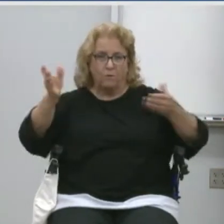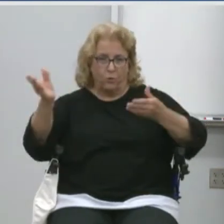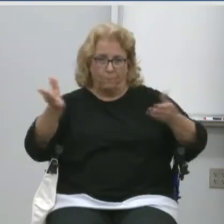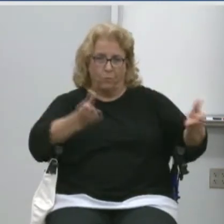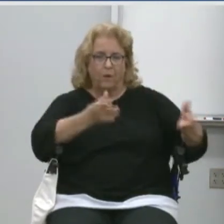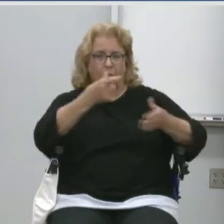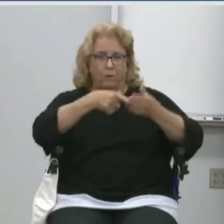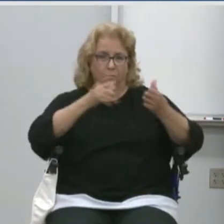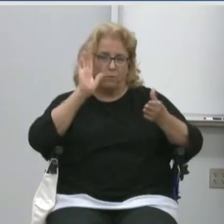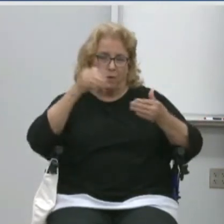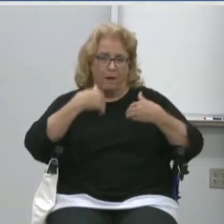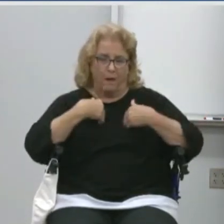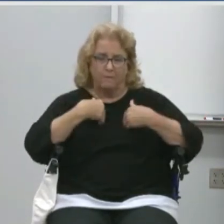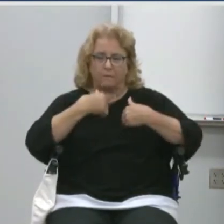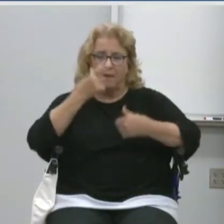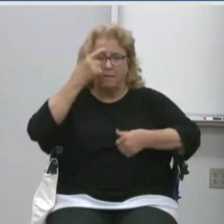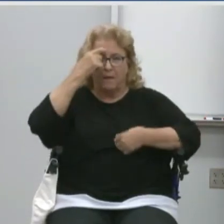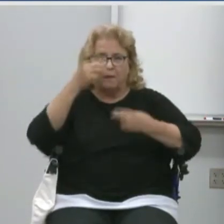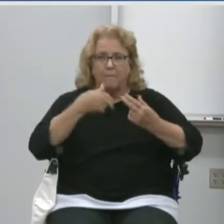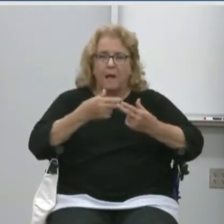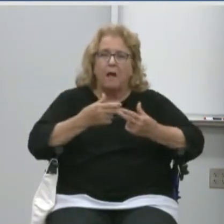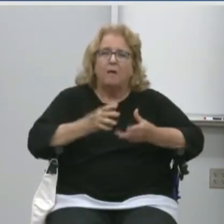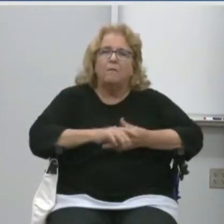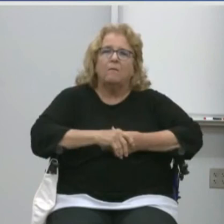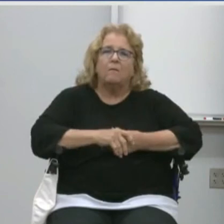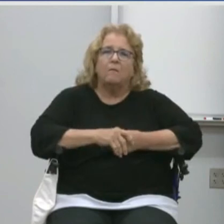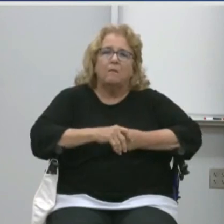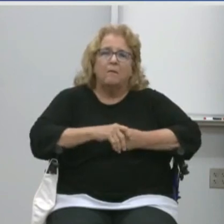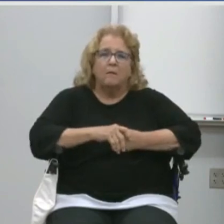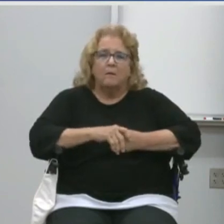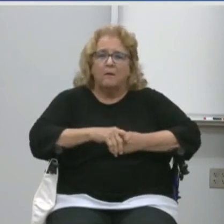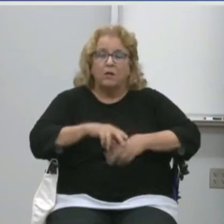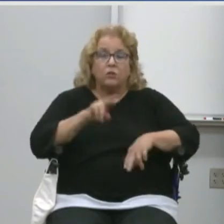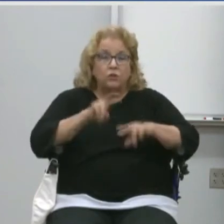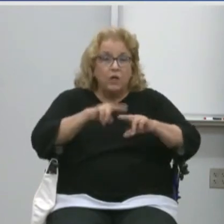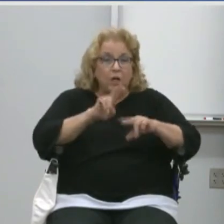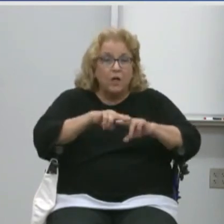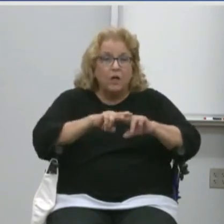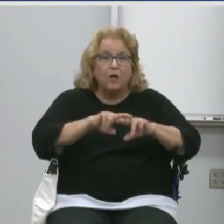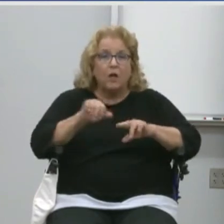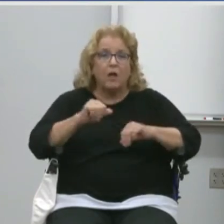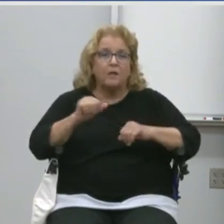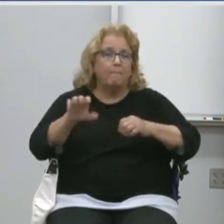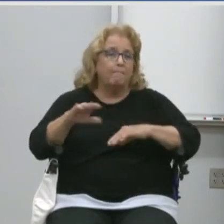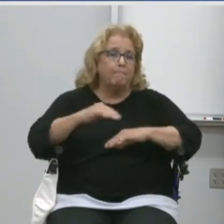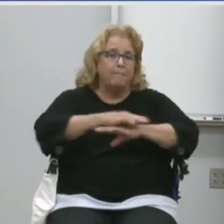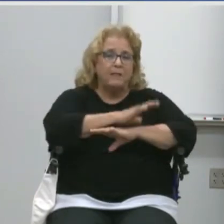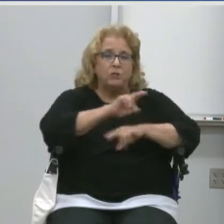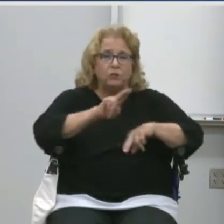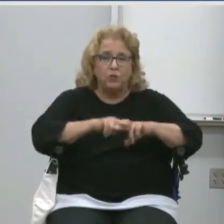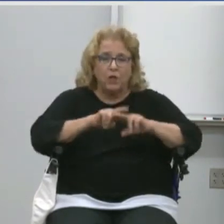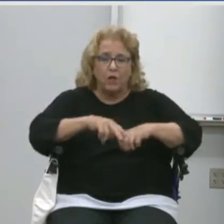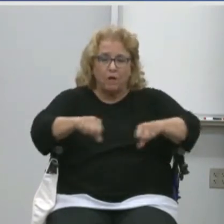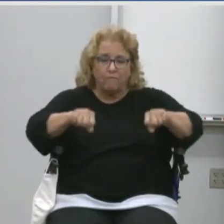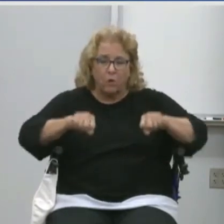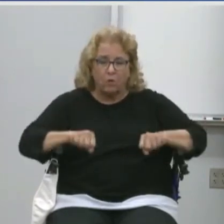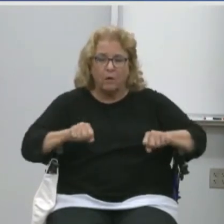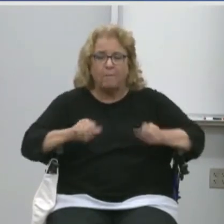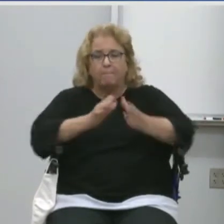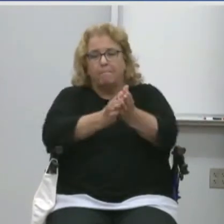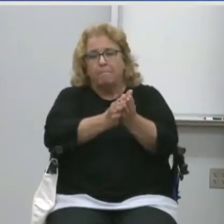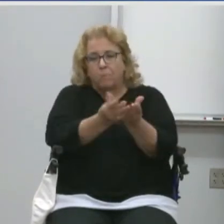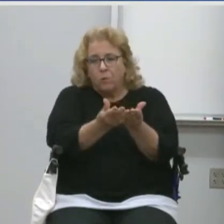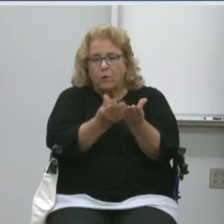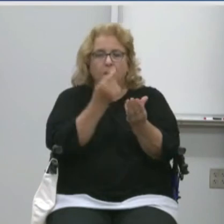So think about a sort of an aluminum lawn chair like you take to the beach that can fold out, a good book to read.